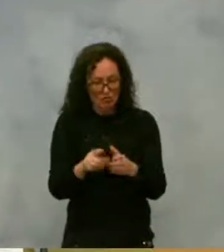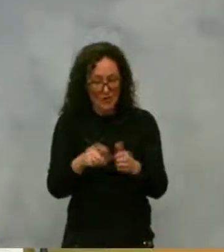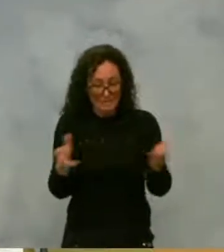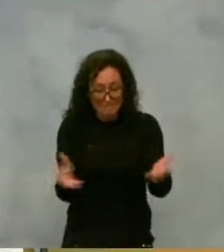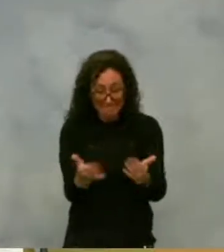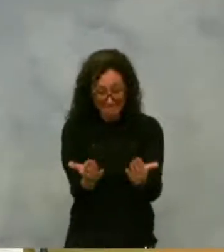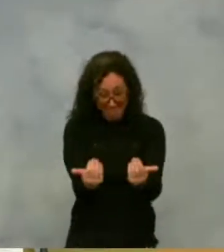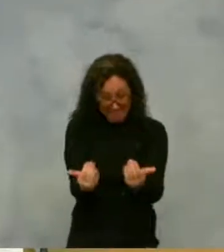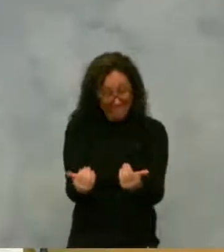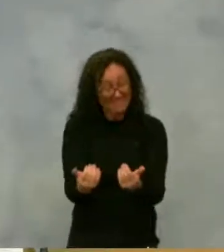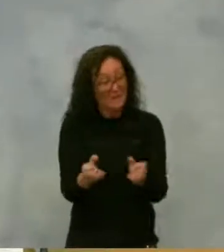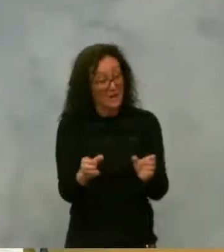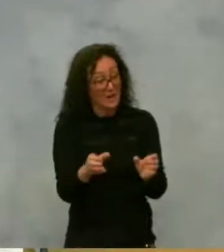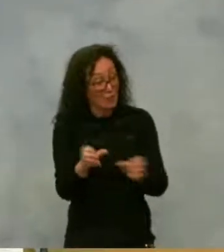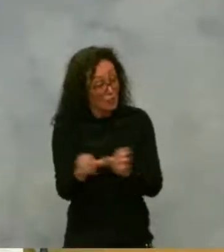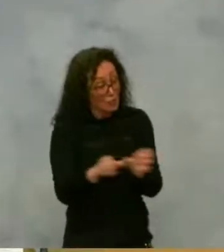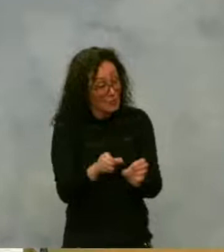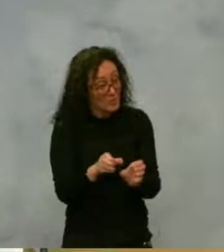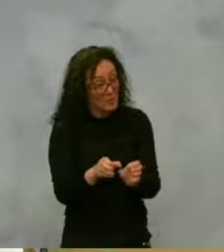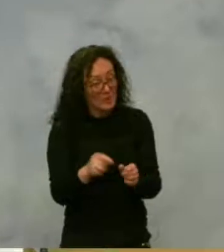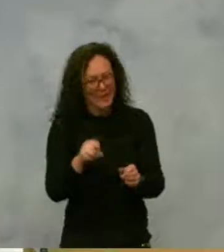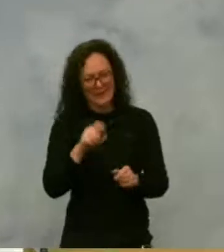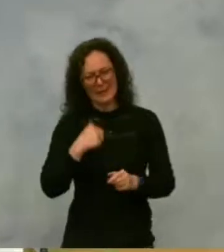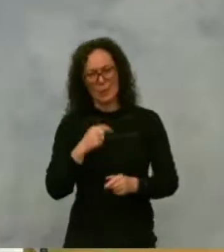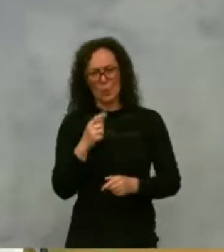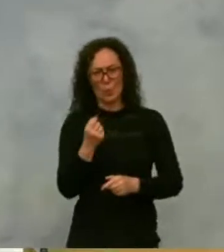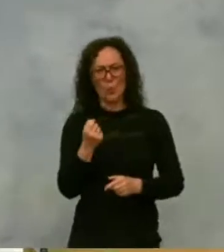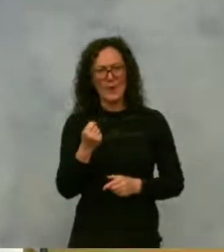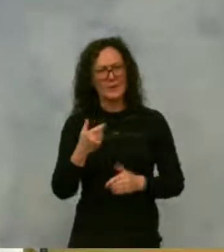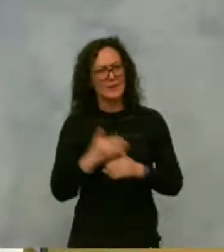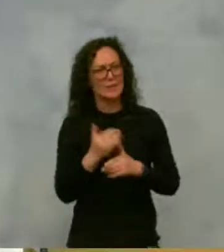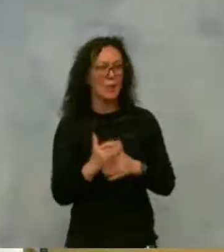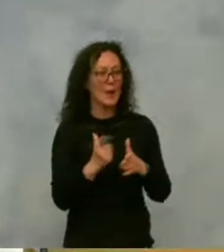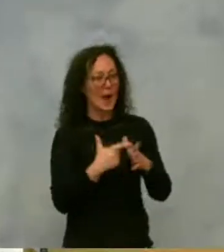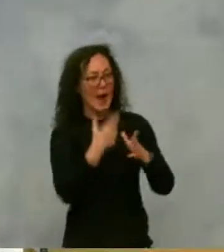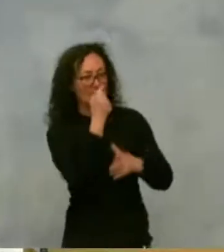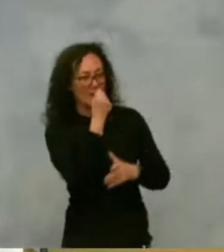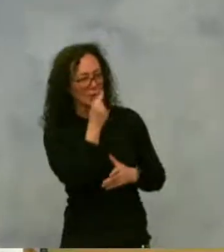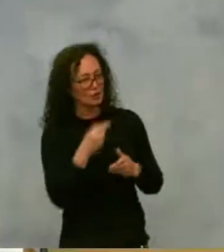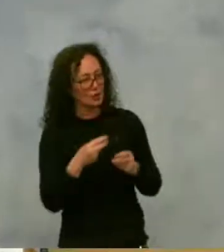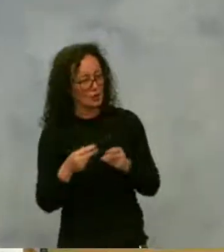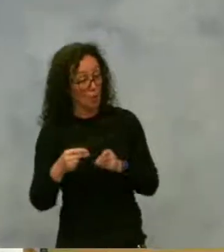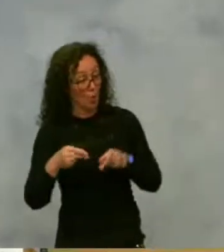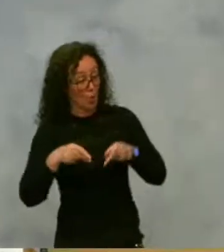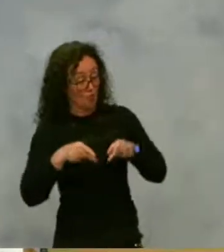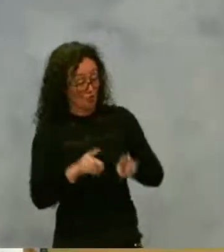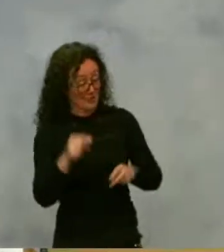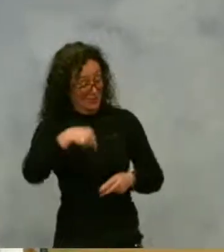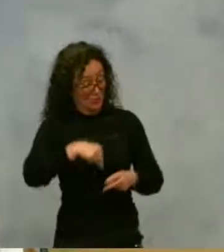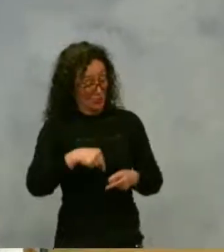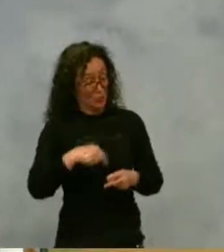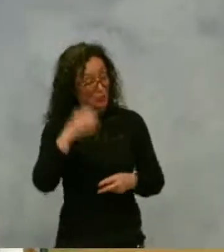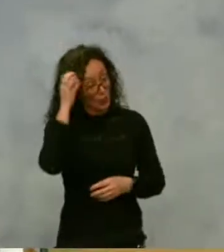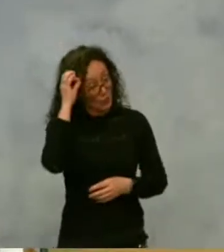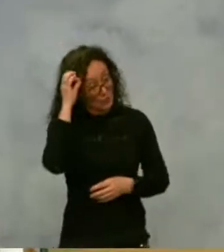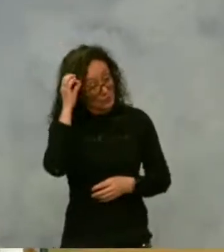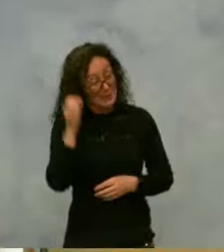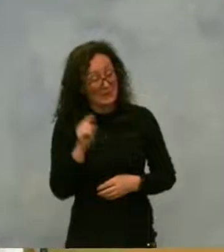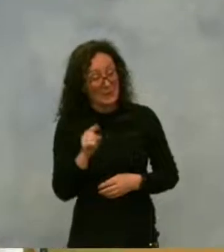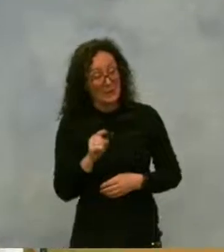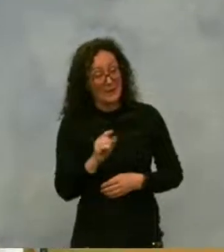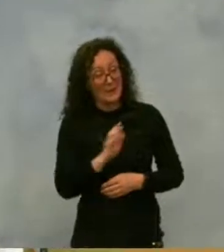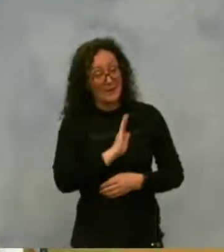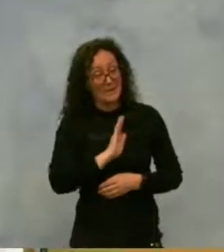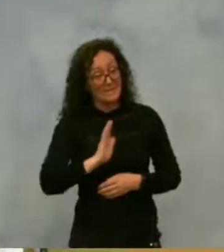fact, I think we also had an employability route at one point for veterans as well. Because the veterans is a relatively small number